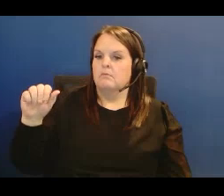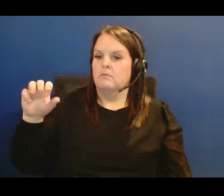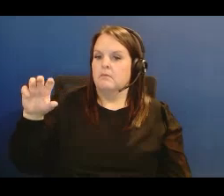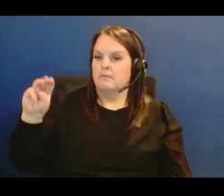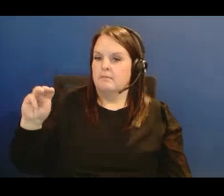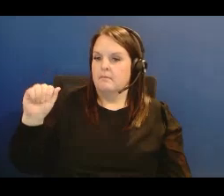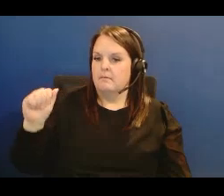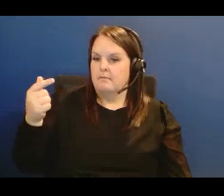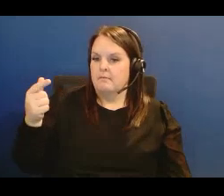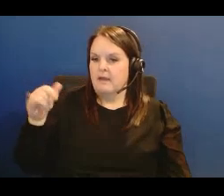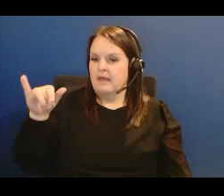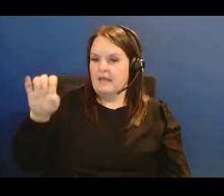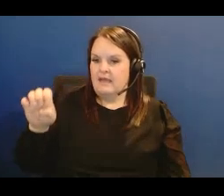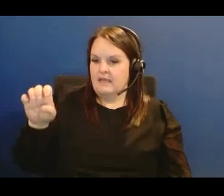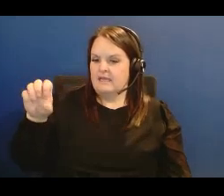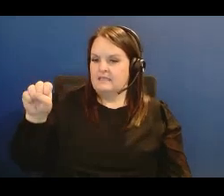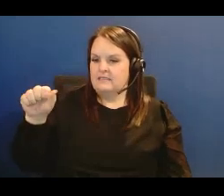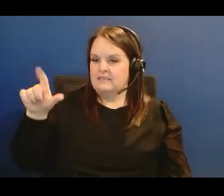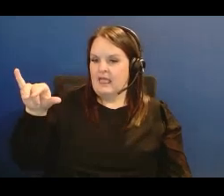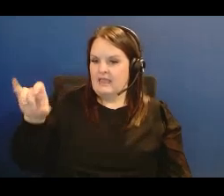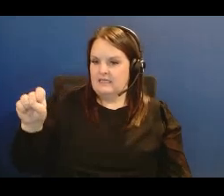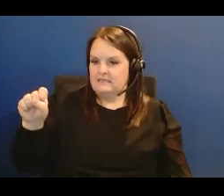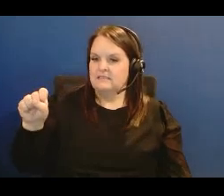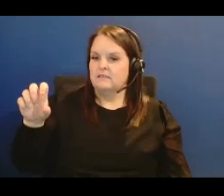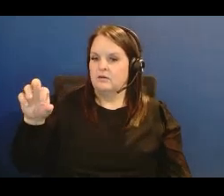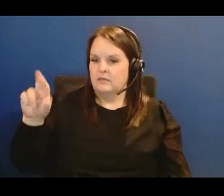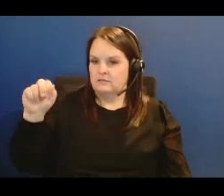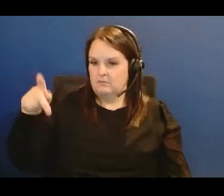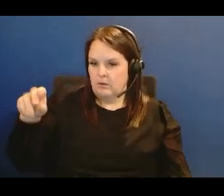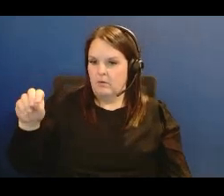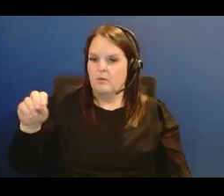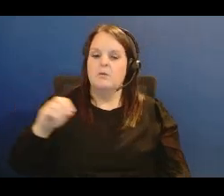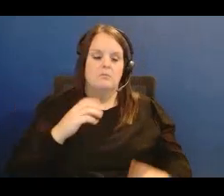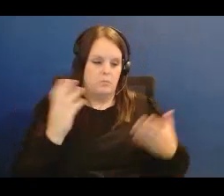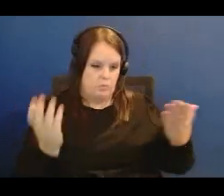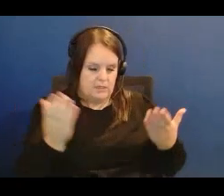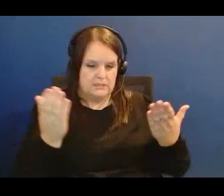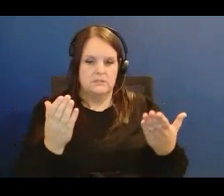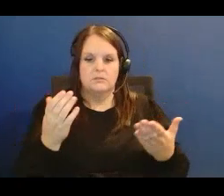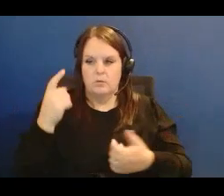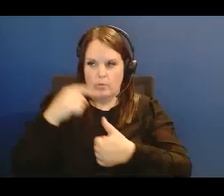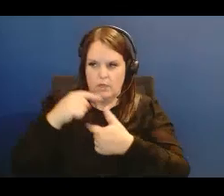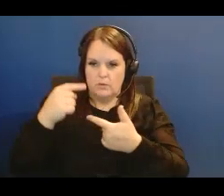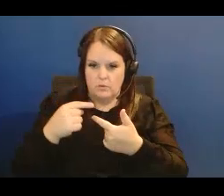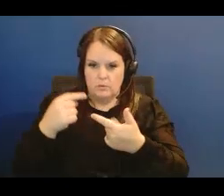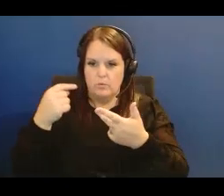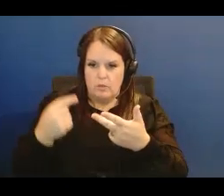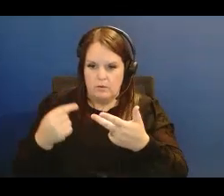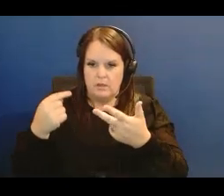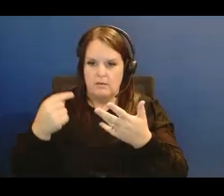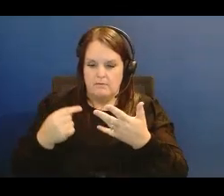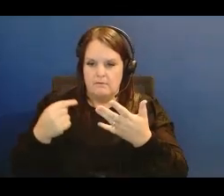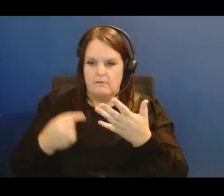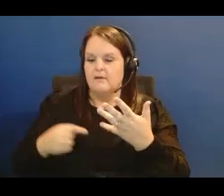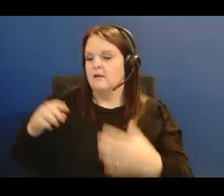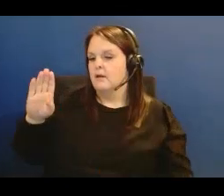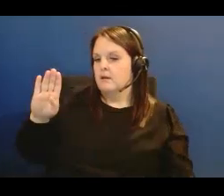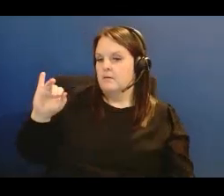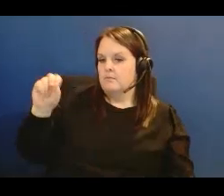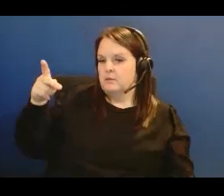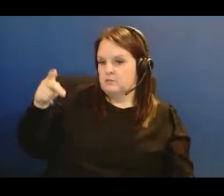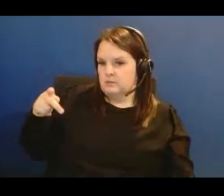Maggie Salas Crespo. Present. With that, 1, 2, 3. It's Bishop Bonnie, I'm here. Thank you.